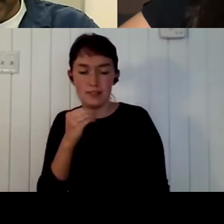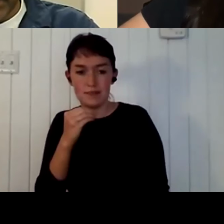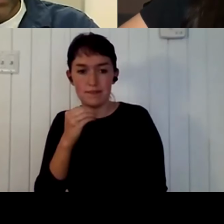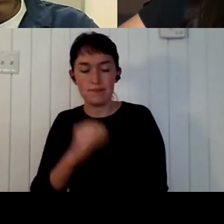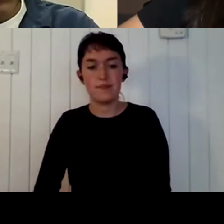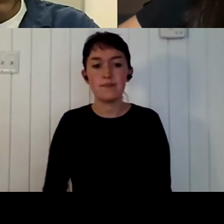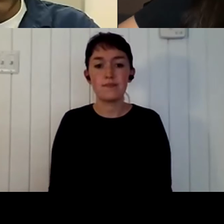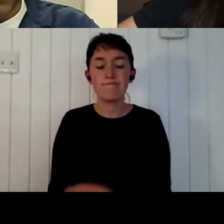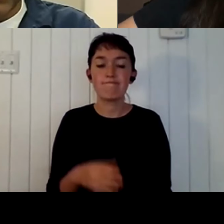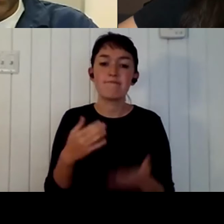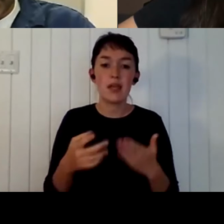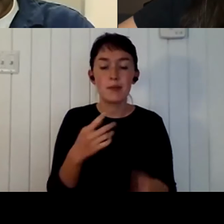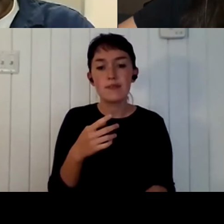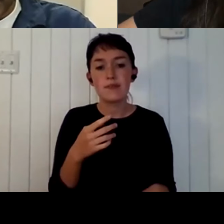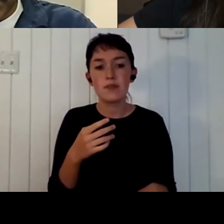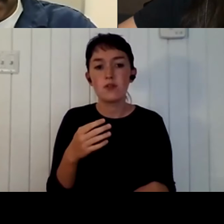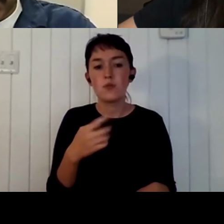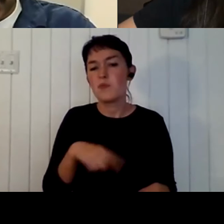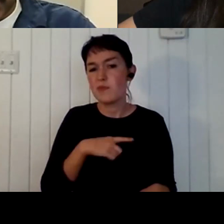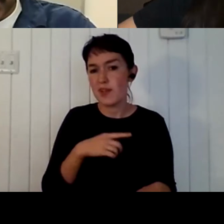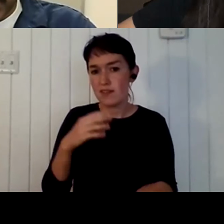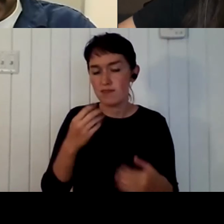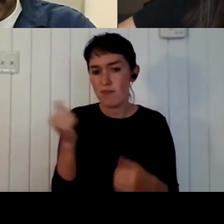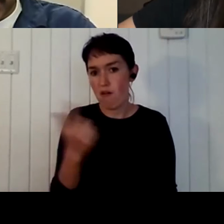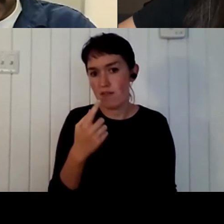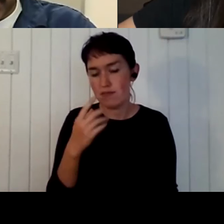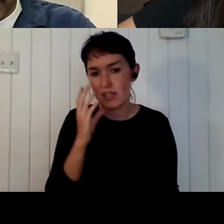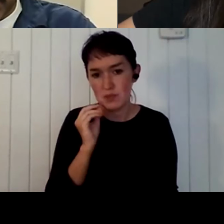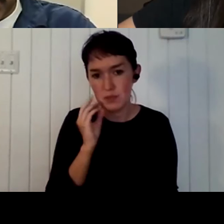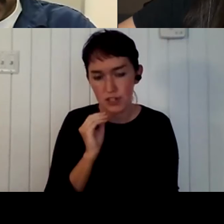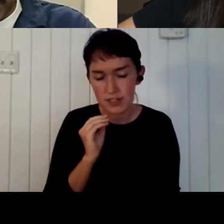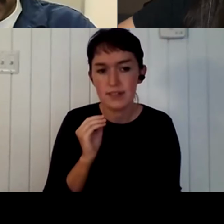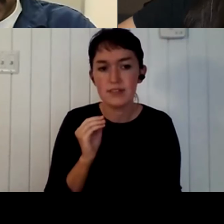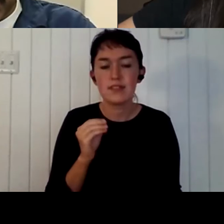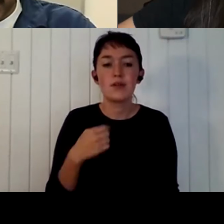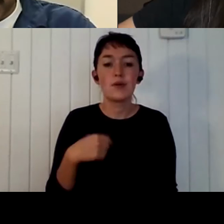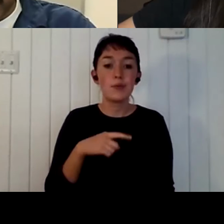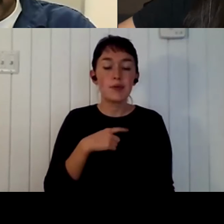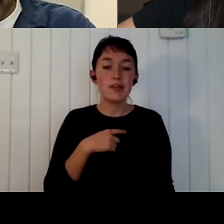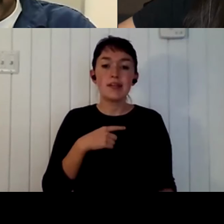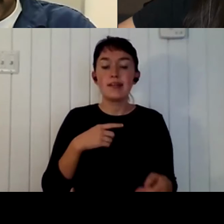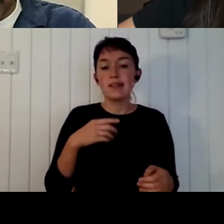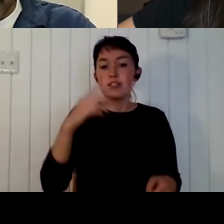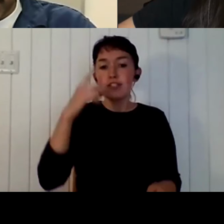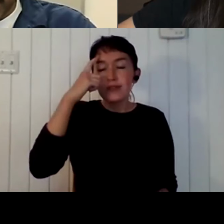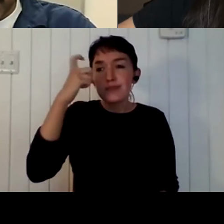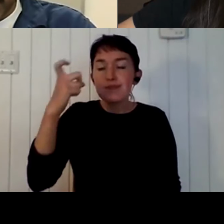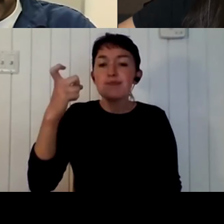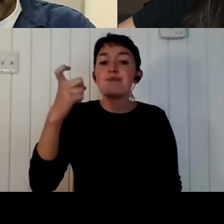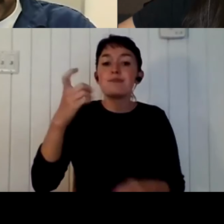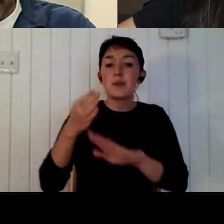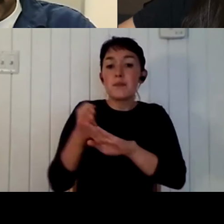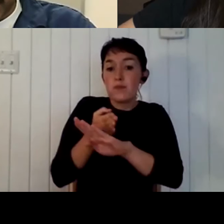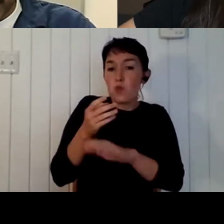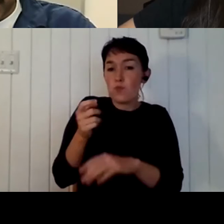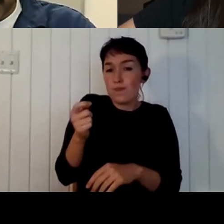this, where we tend to remember dreams more that we have right before we wake up. And part of that is when you sort of the